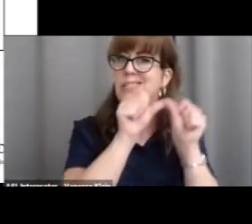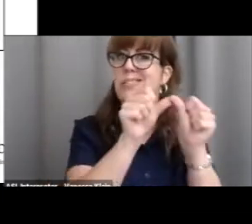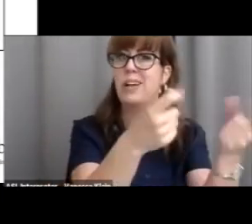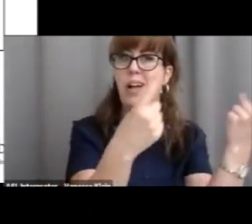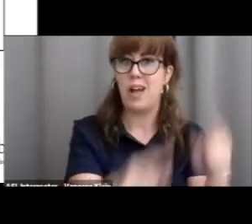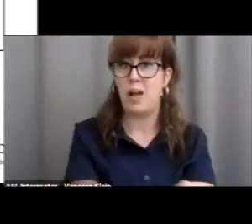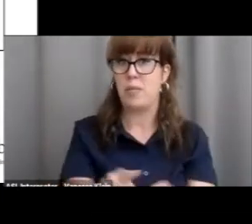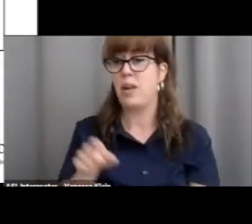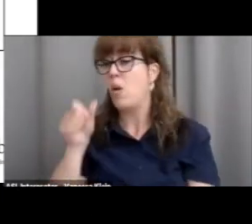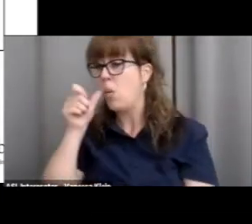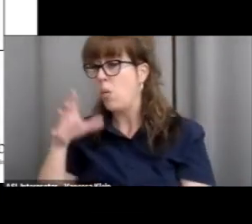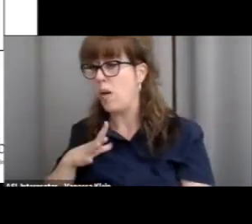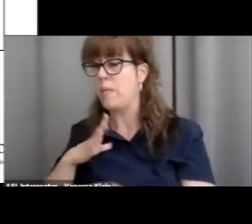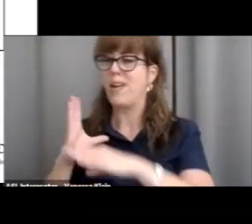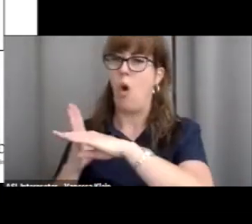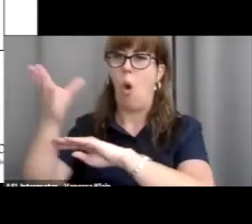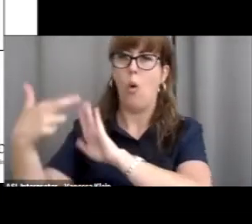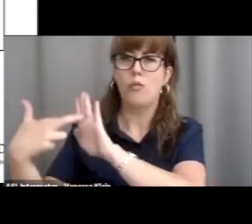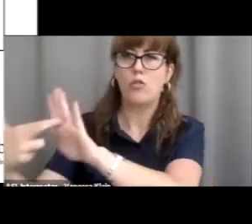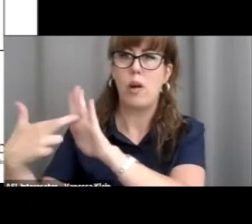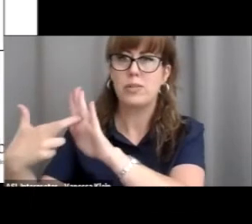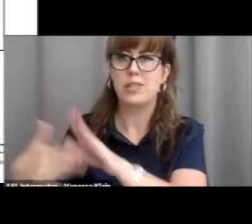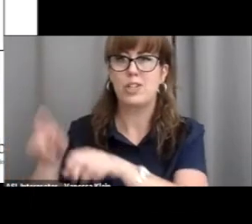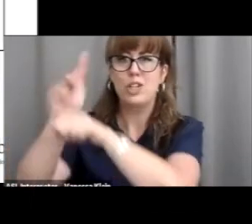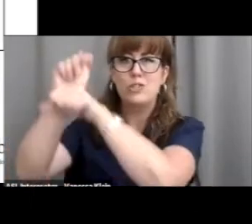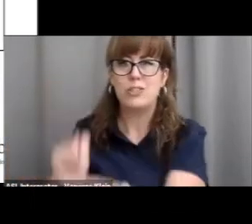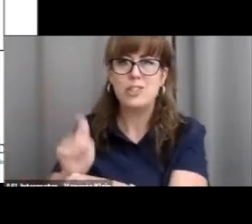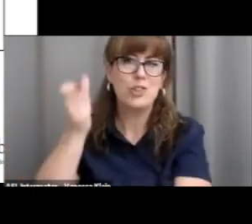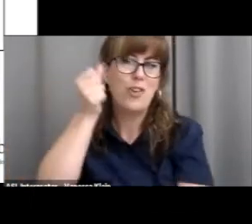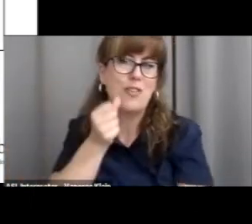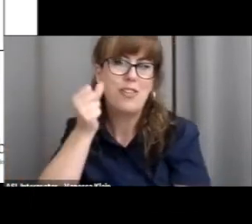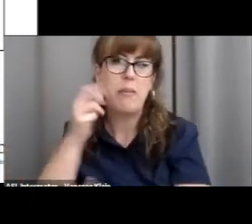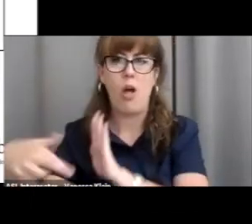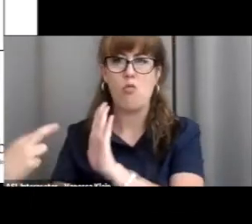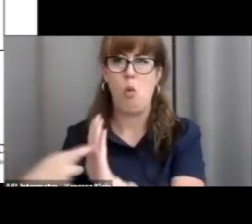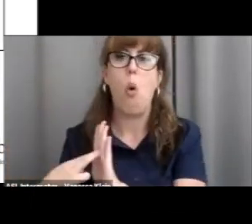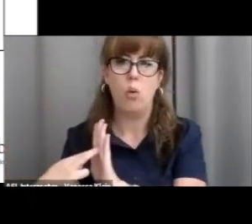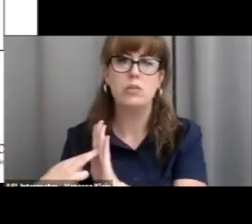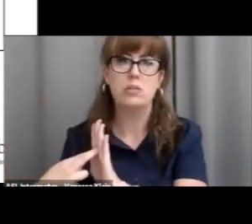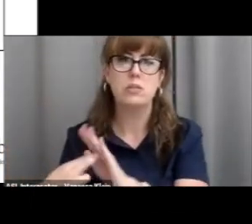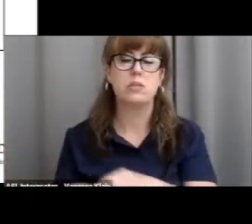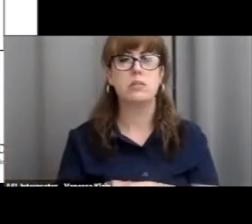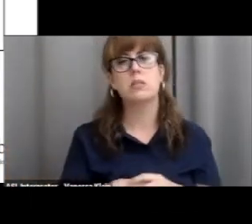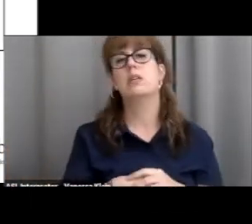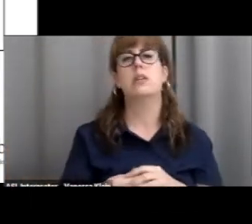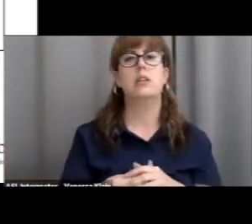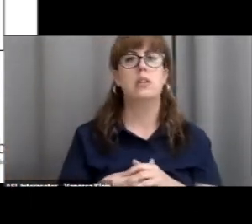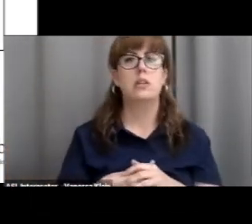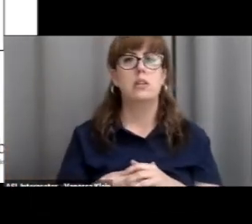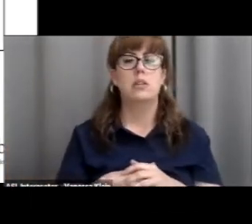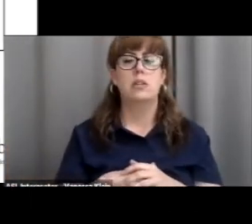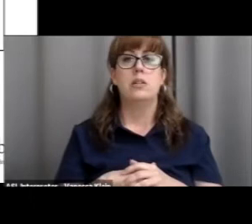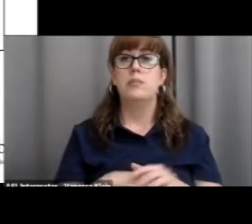is kind of gender stereotyping going on. Where women are overrepresented